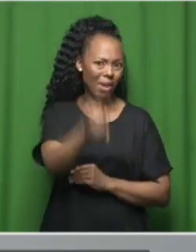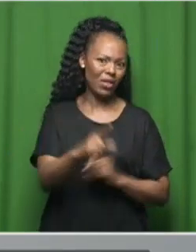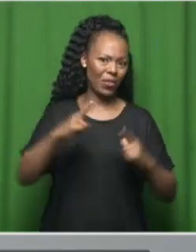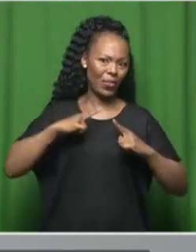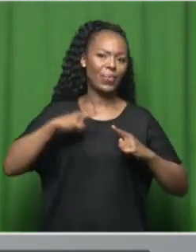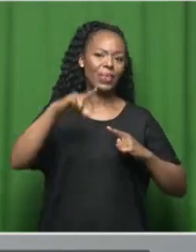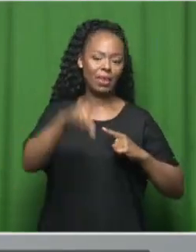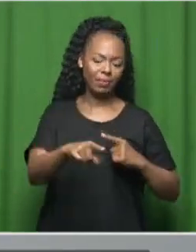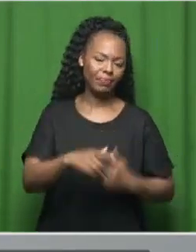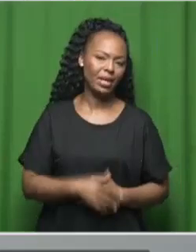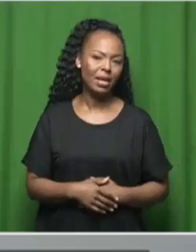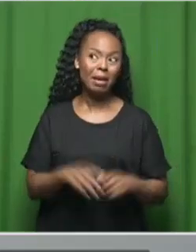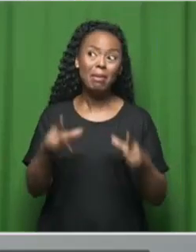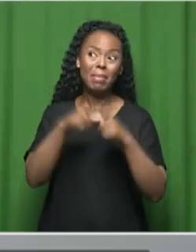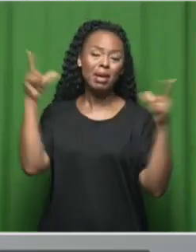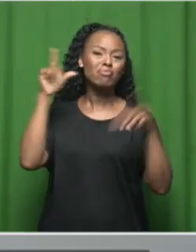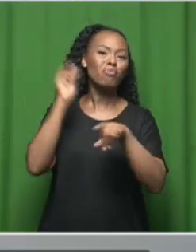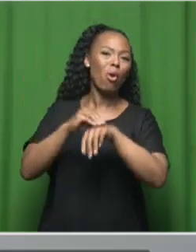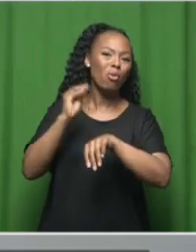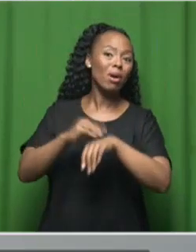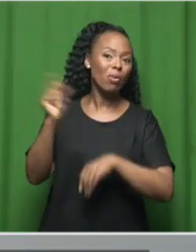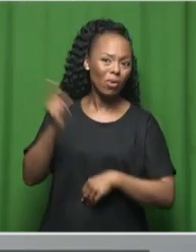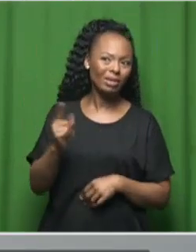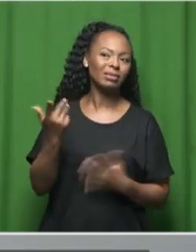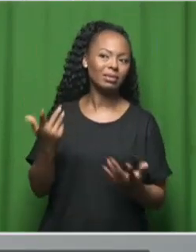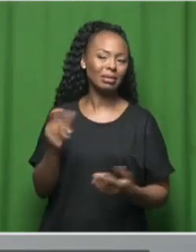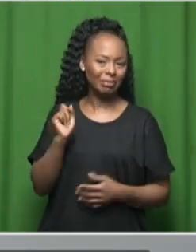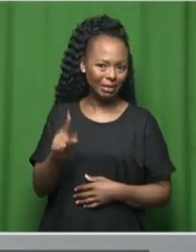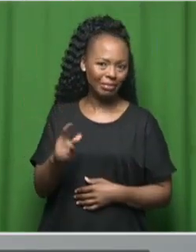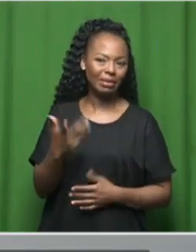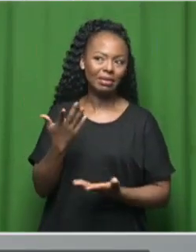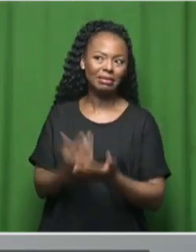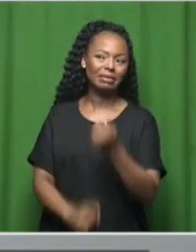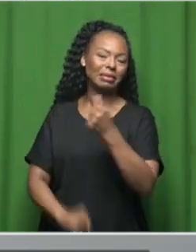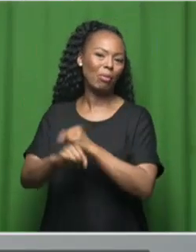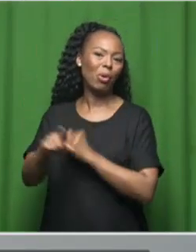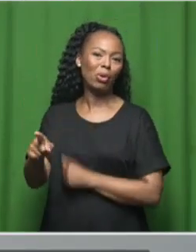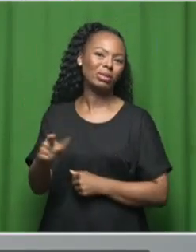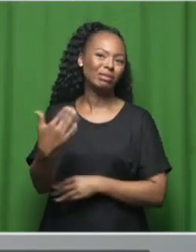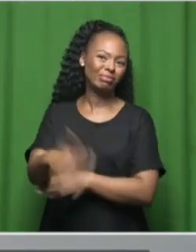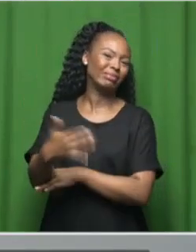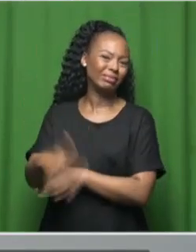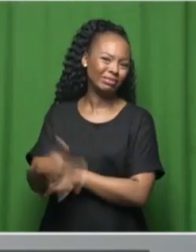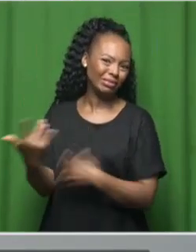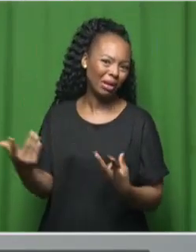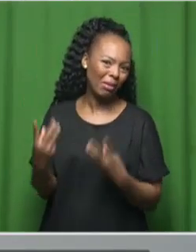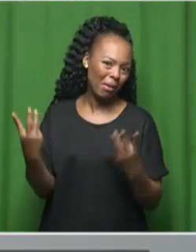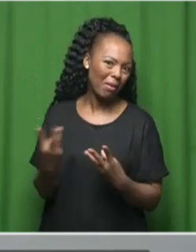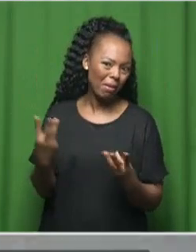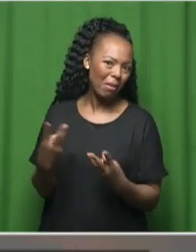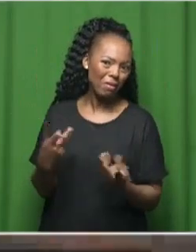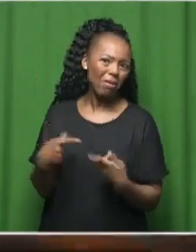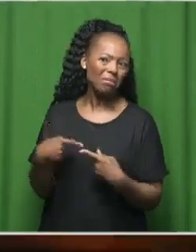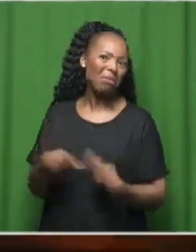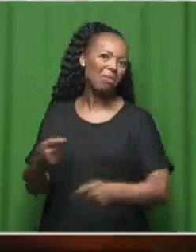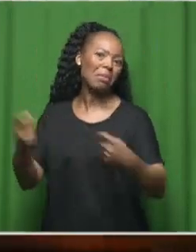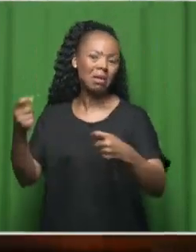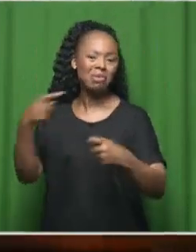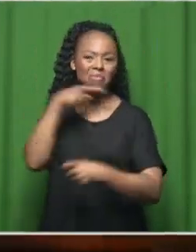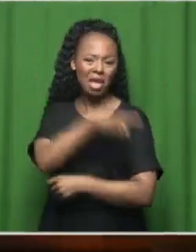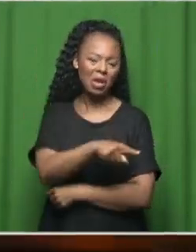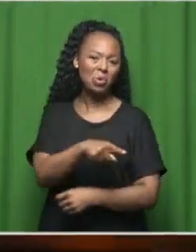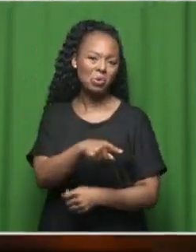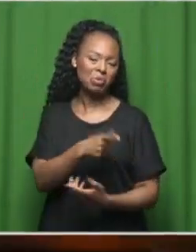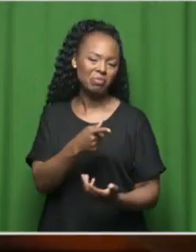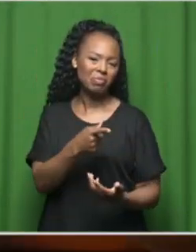bigger problem that they're causing by supporting these foreign nationals. Now, Sandi, how do I, as a consumer,